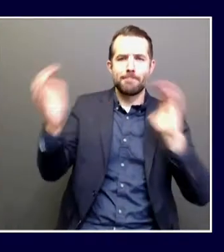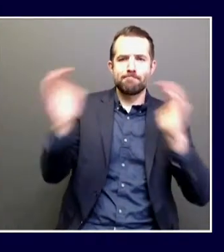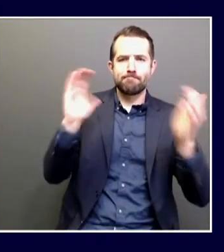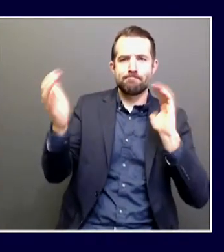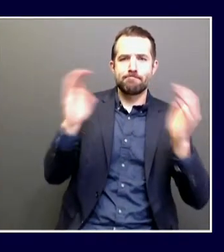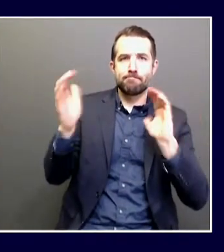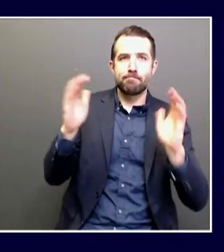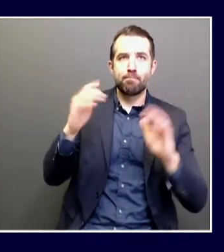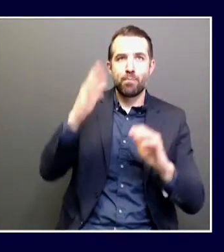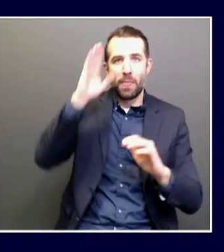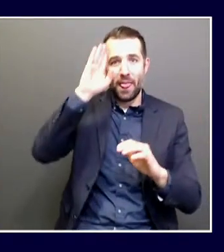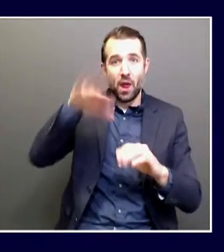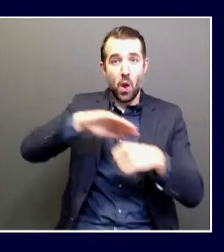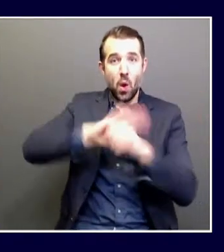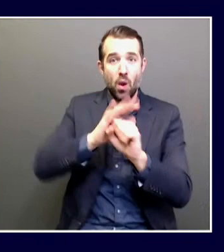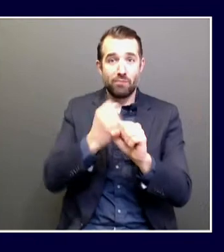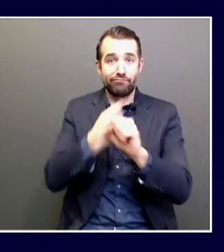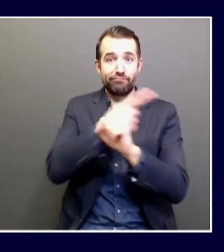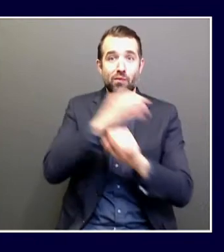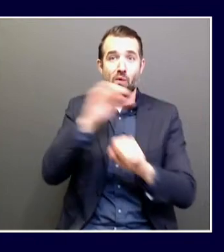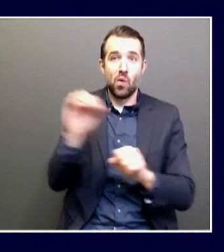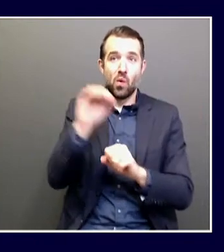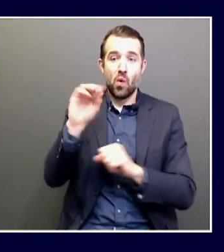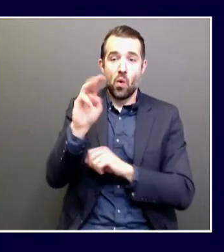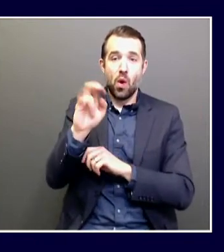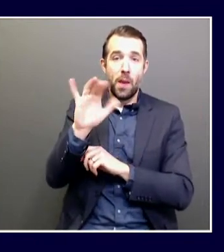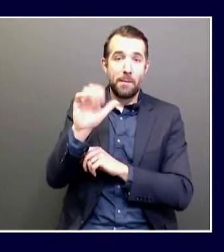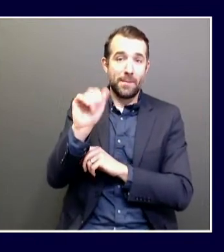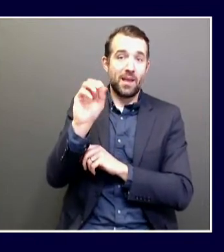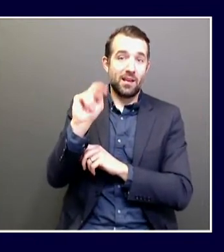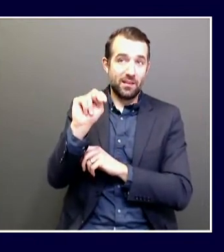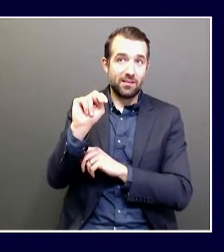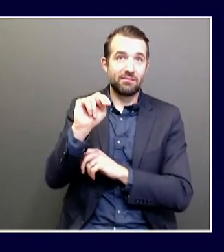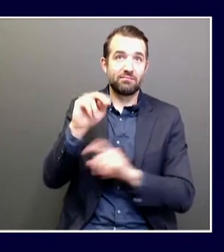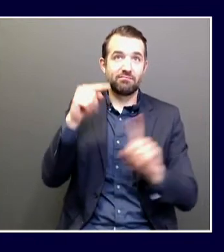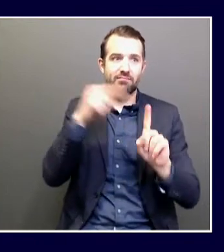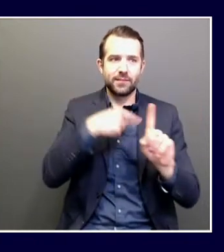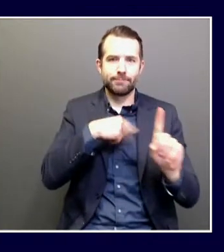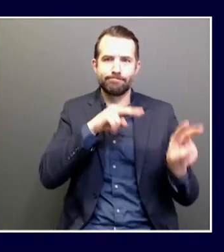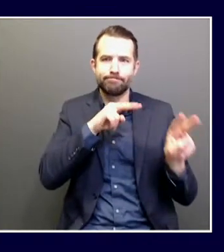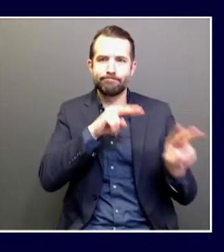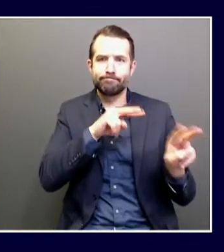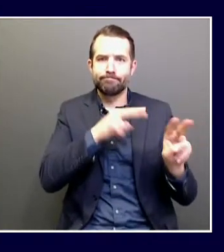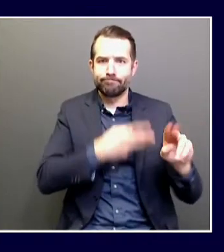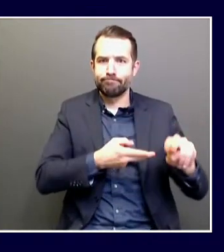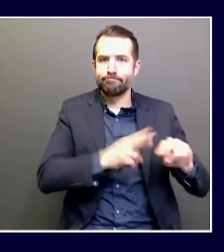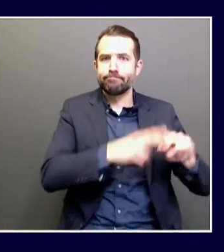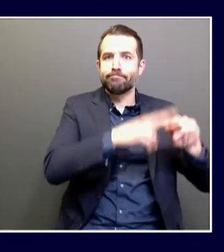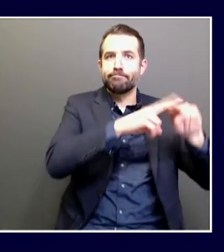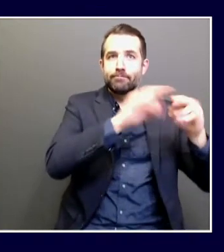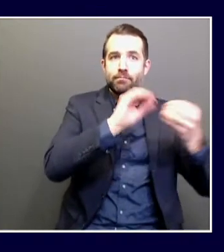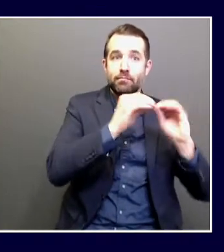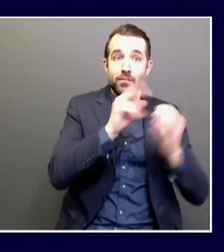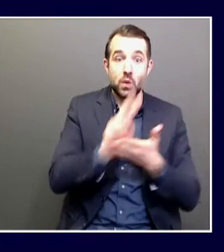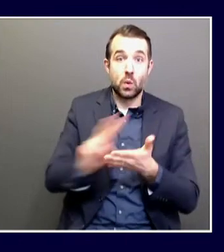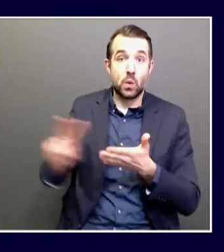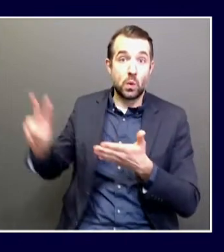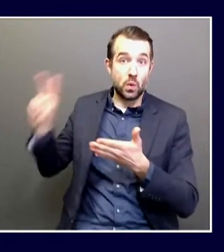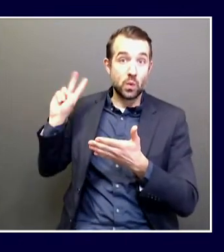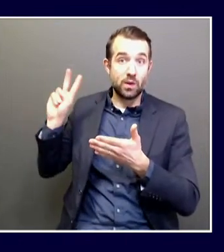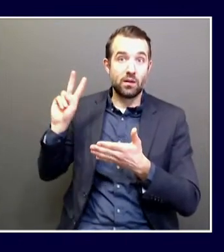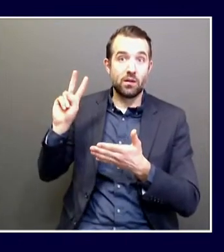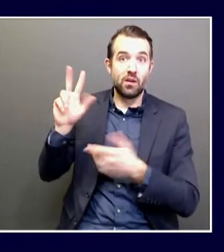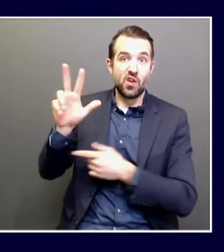variant, 2 weeks ago today, there were 375 people in the hospital. Today, that number is